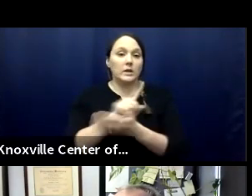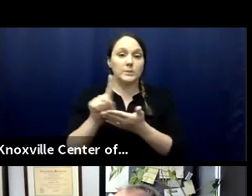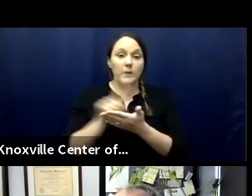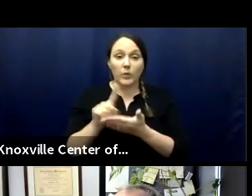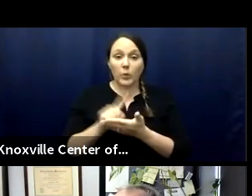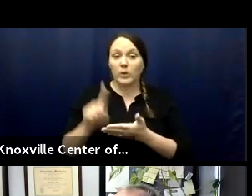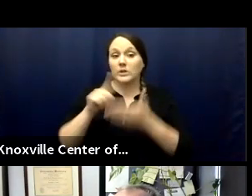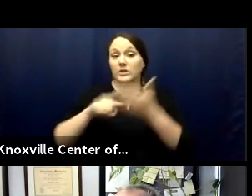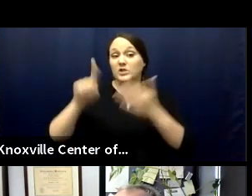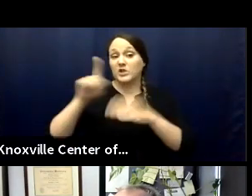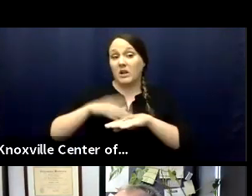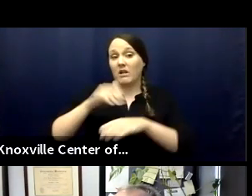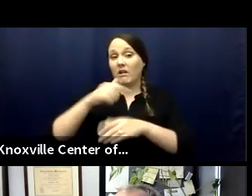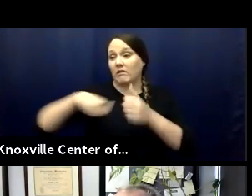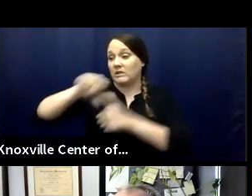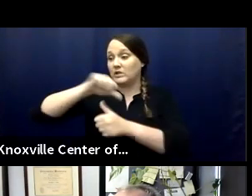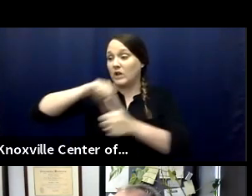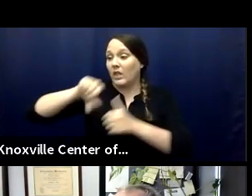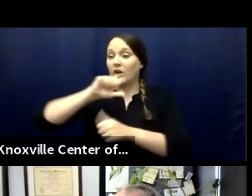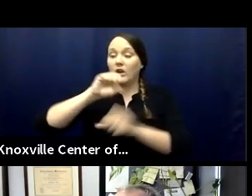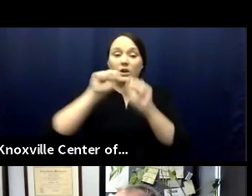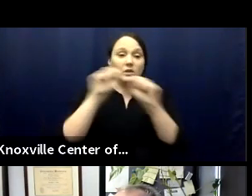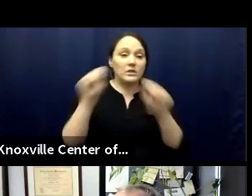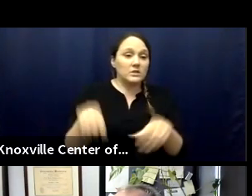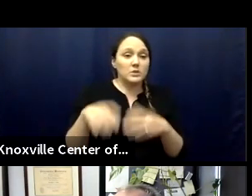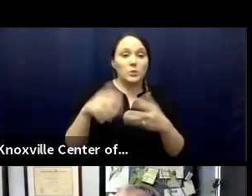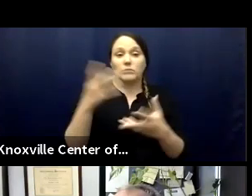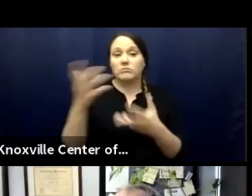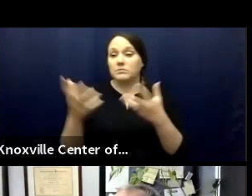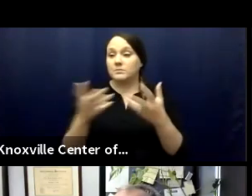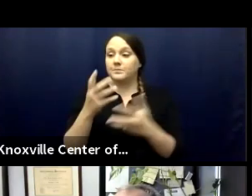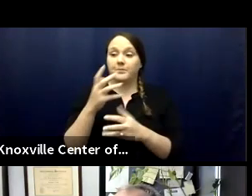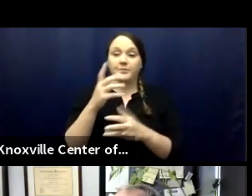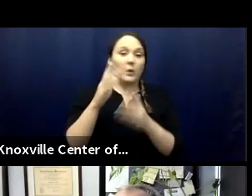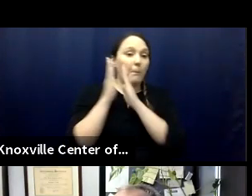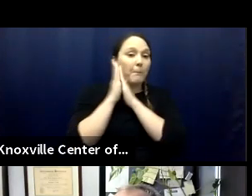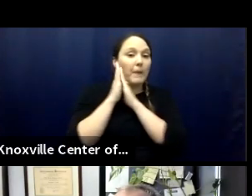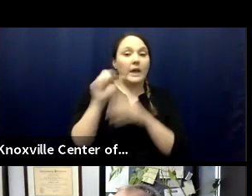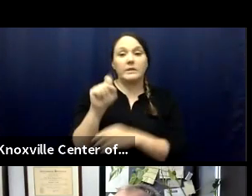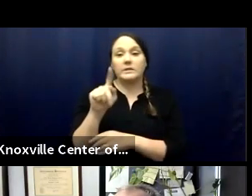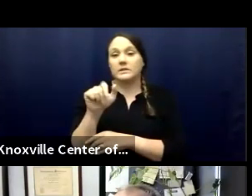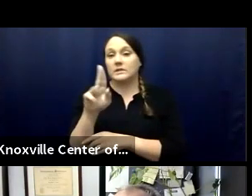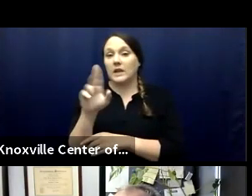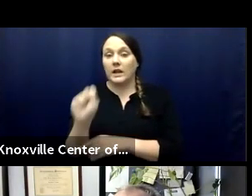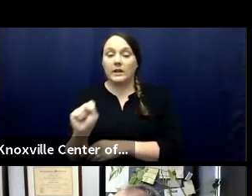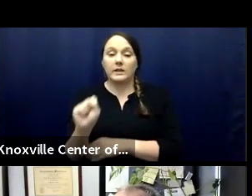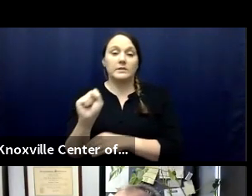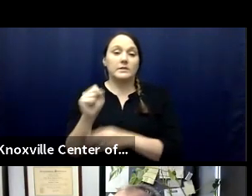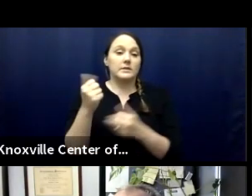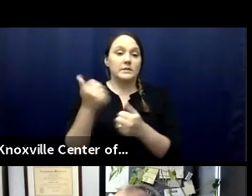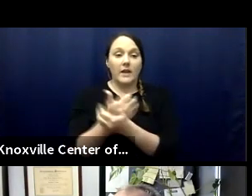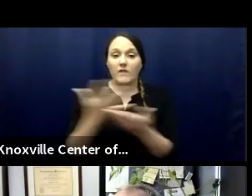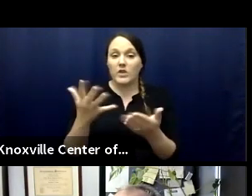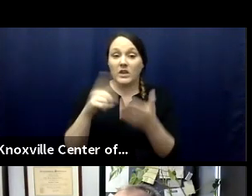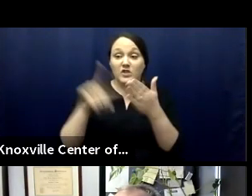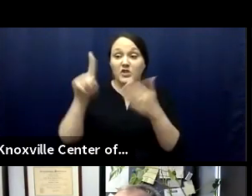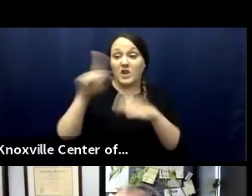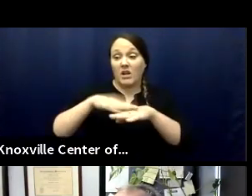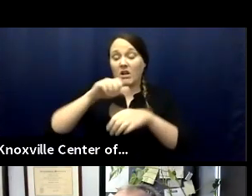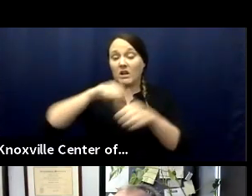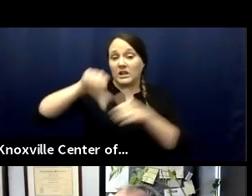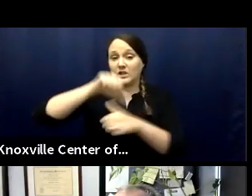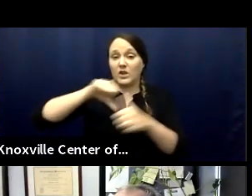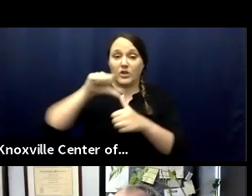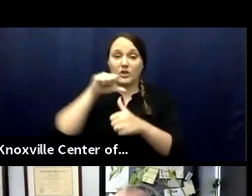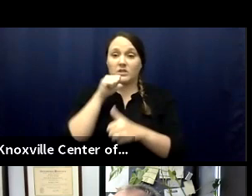on remdesivir status for the antiviral medication, bed status, things like that, that's not happening in every community,